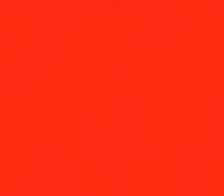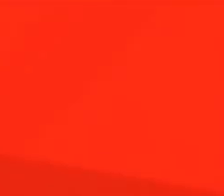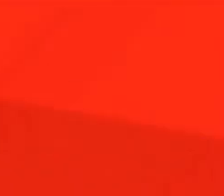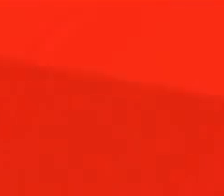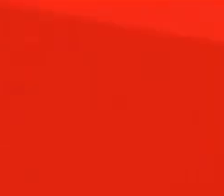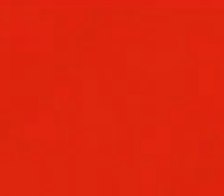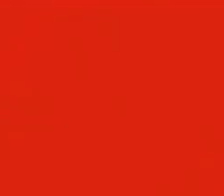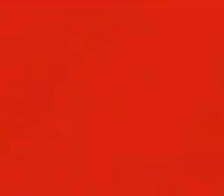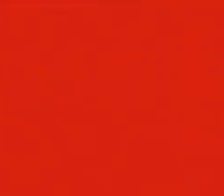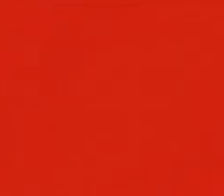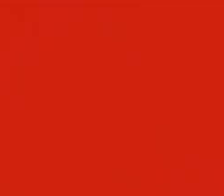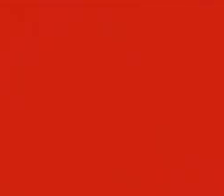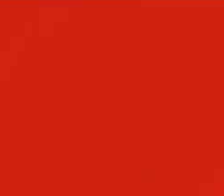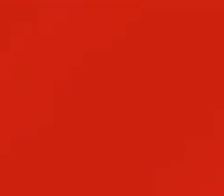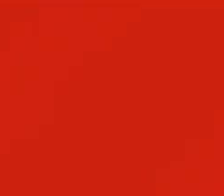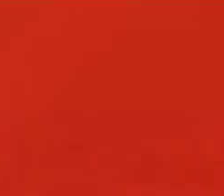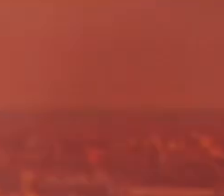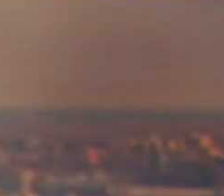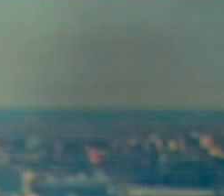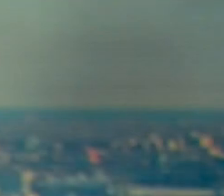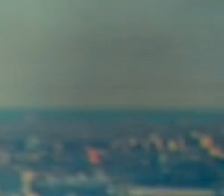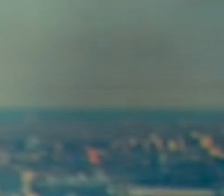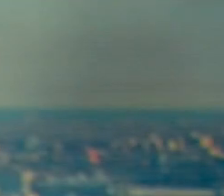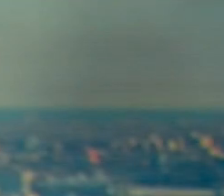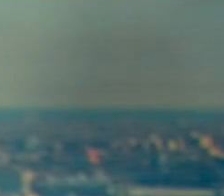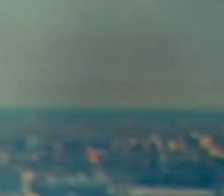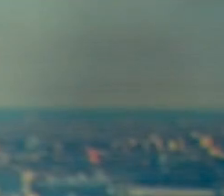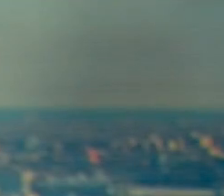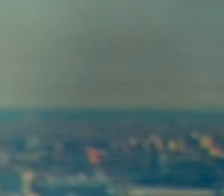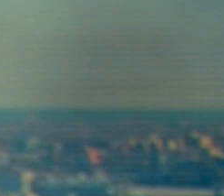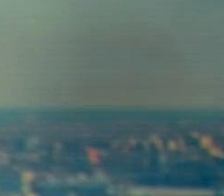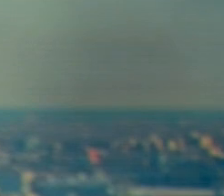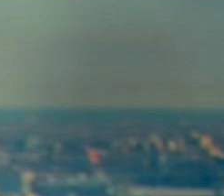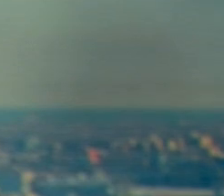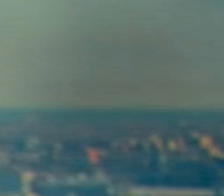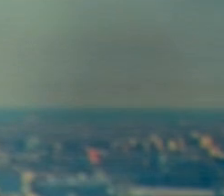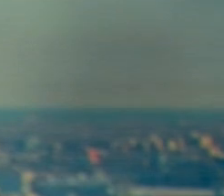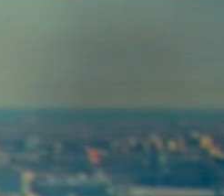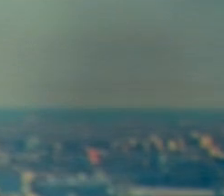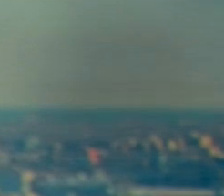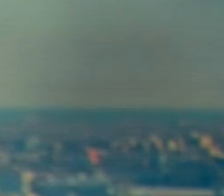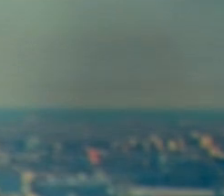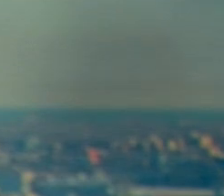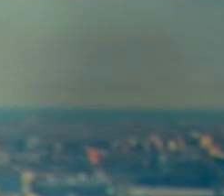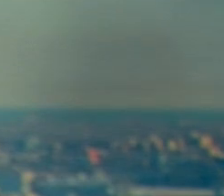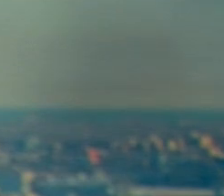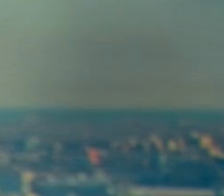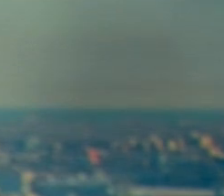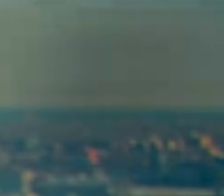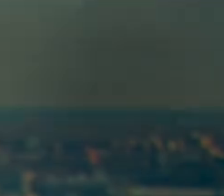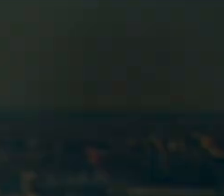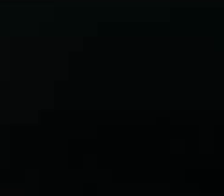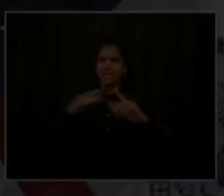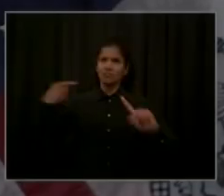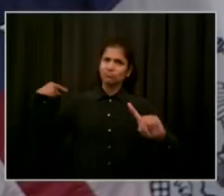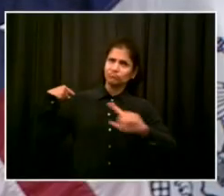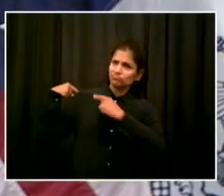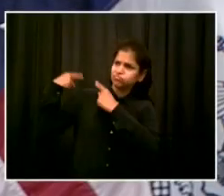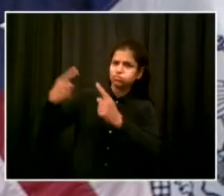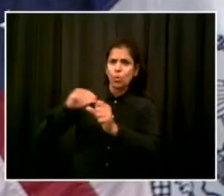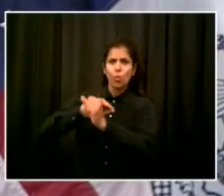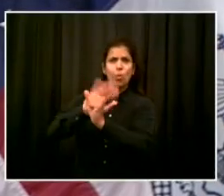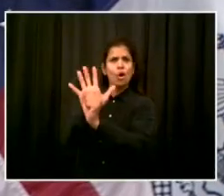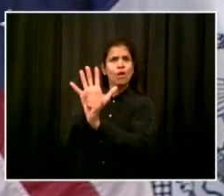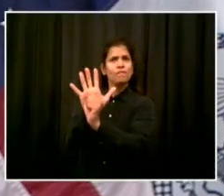This is breaking news. Mayor Blasio is giving an update on the coronavirus pandemic in New York City. Let's go to it now. Proud